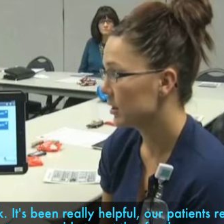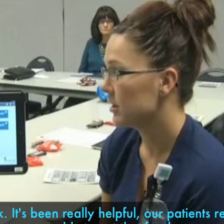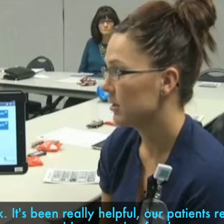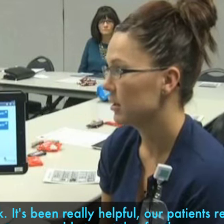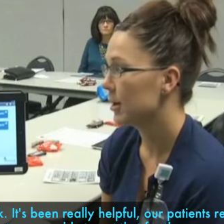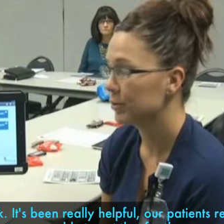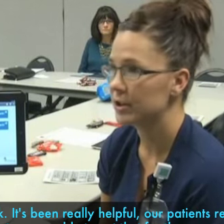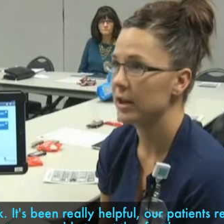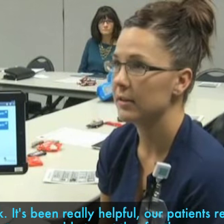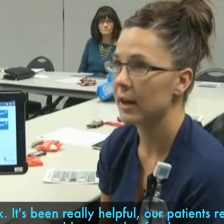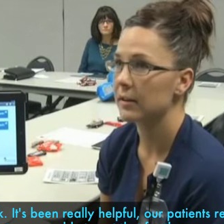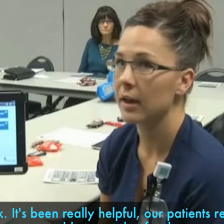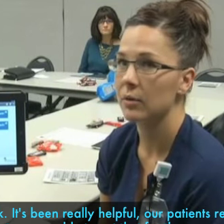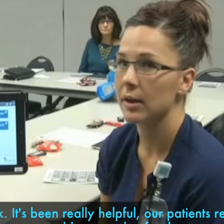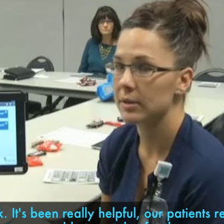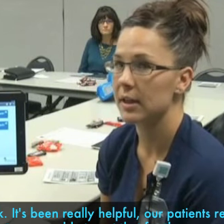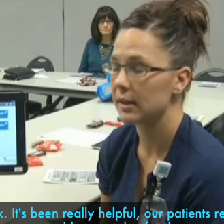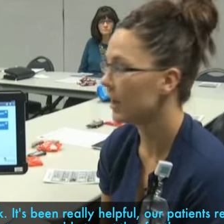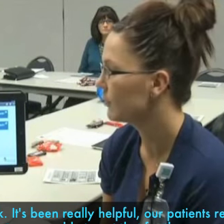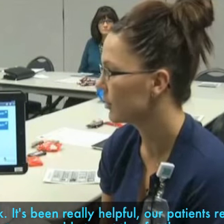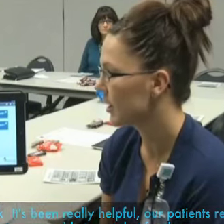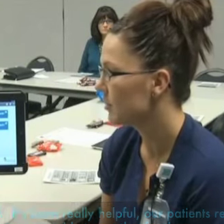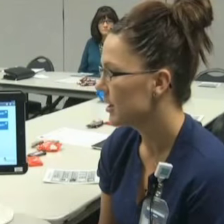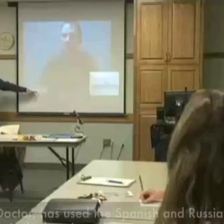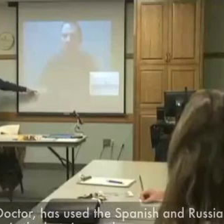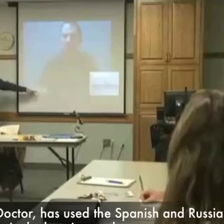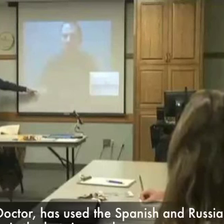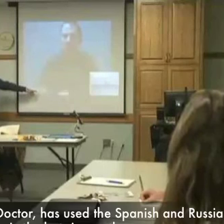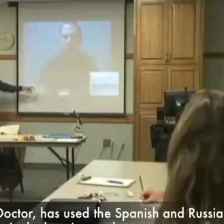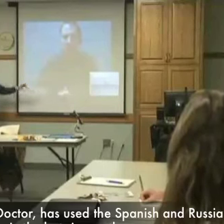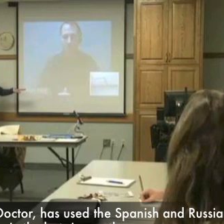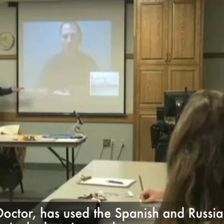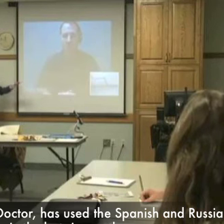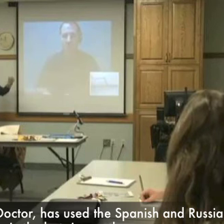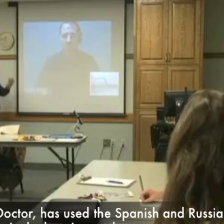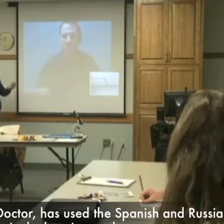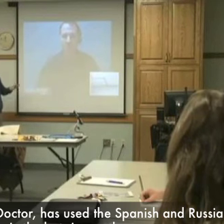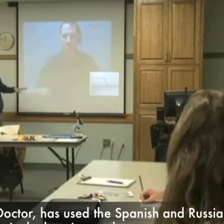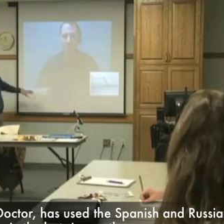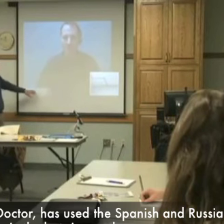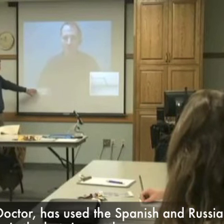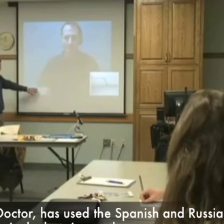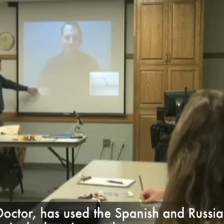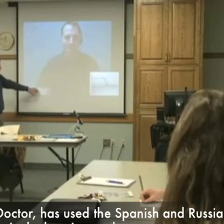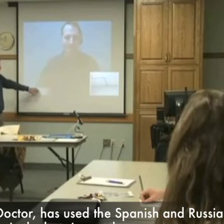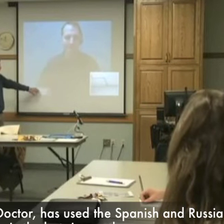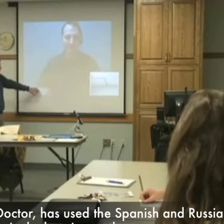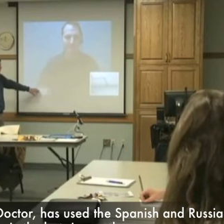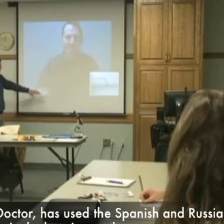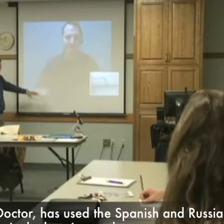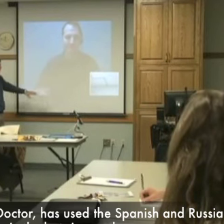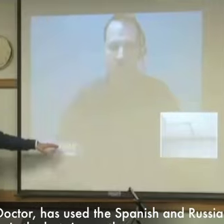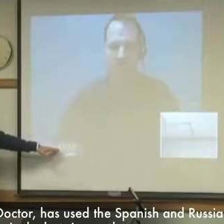patients really appreciate the fact that we're able to get that for them. Dr. Stahl, an ER doctor, has used the Spanish and